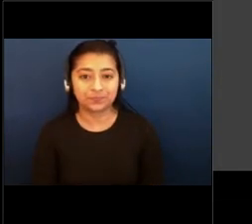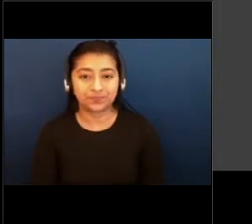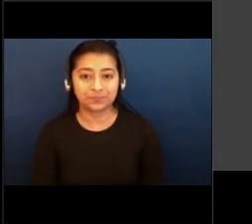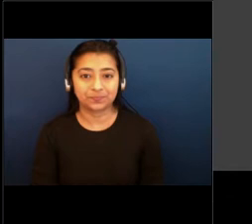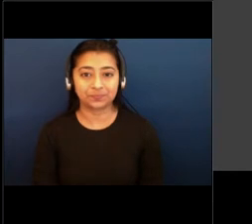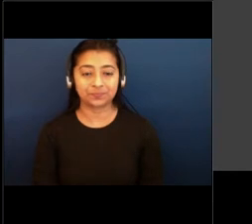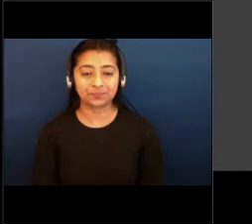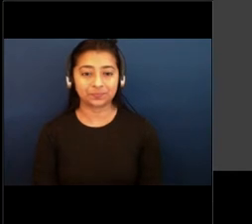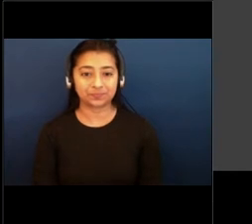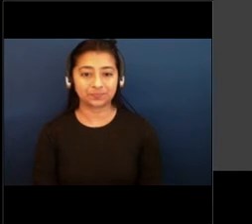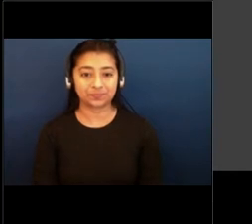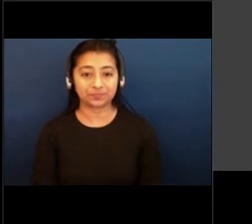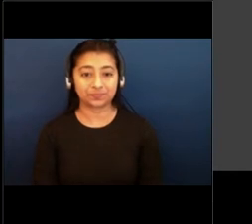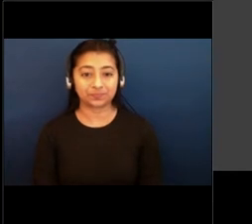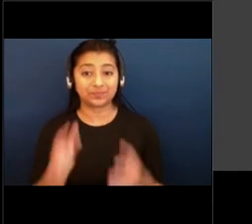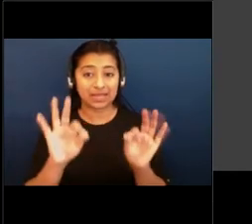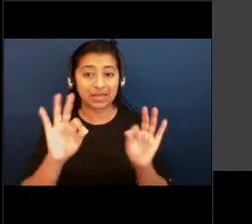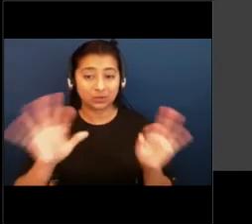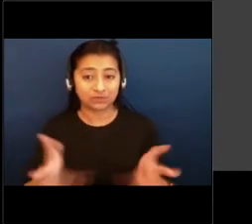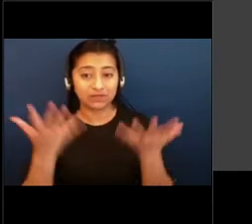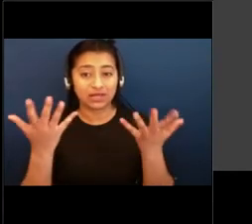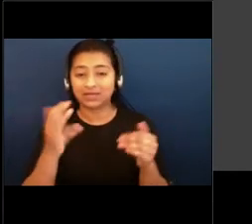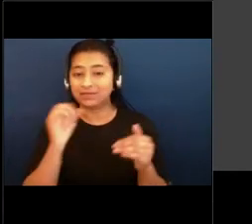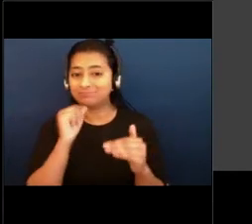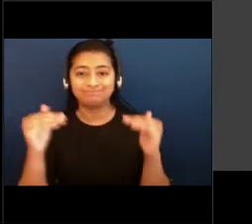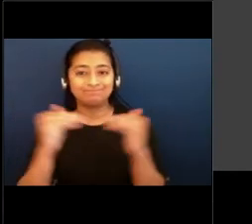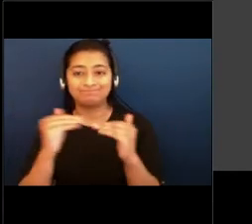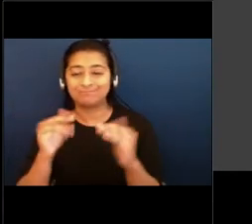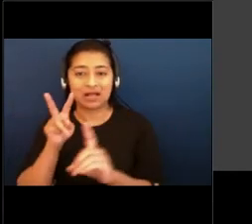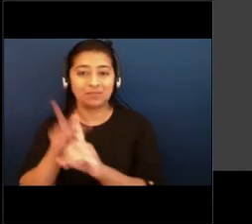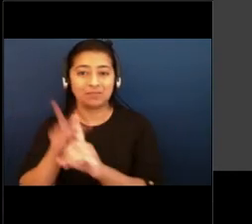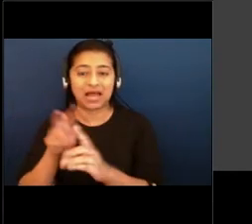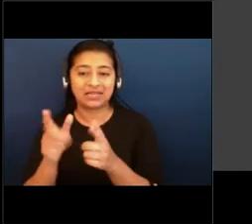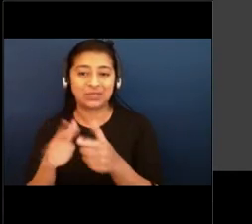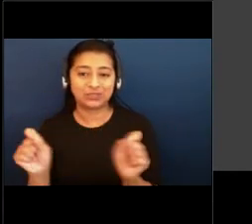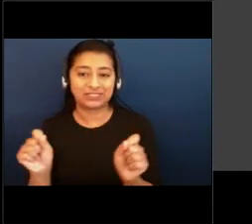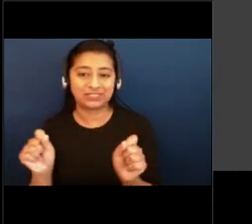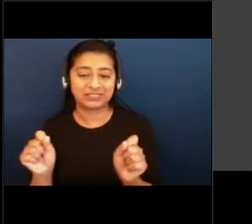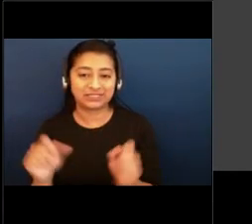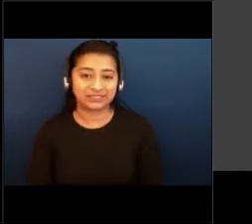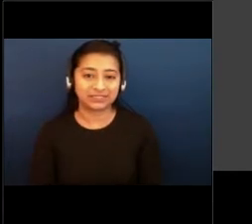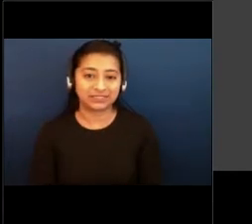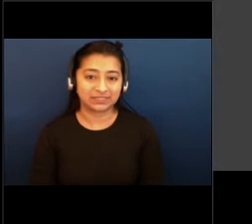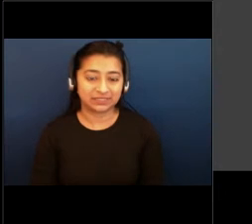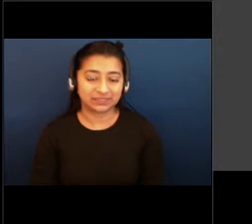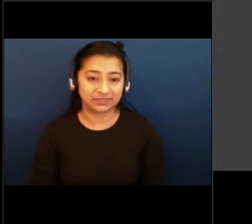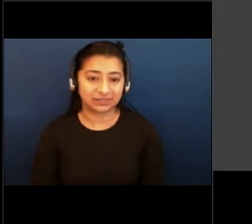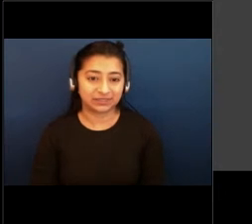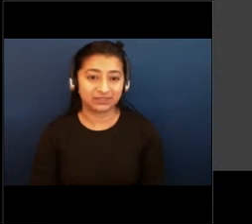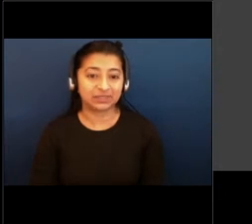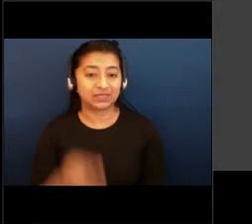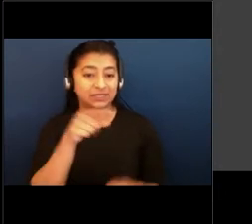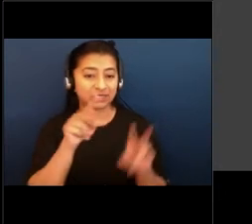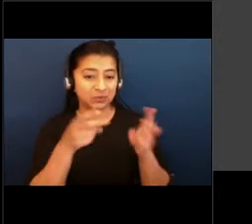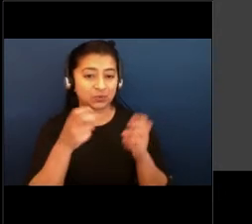So language revitalization is not equal to applied linguistics. And I'm drawing here from a paper